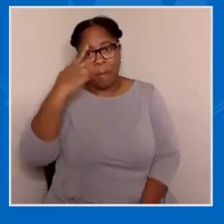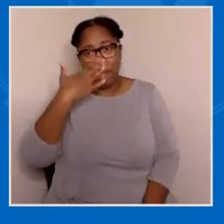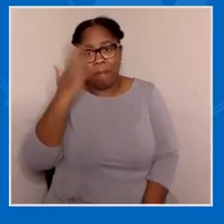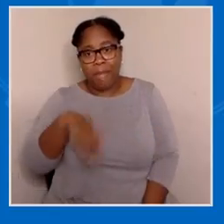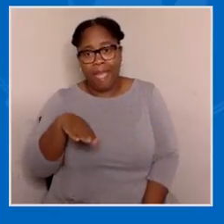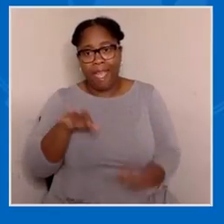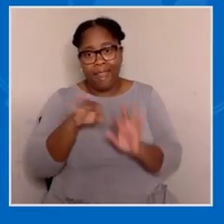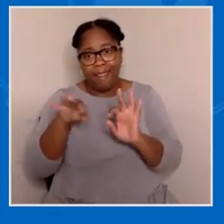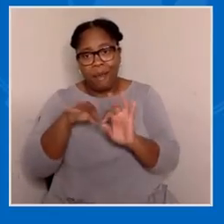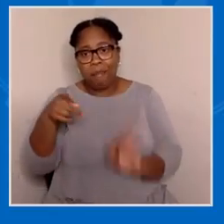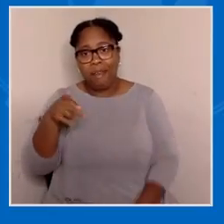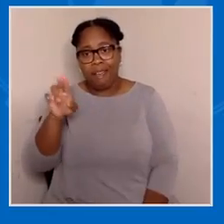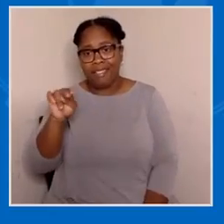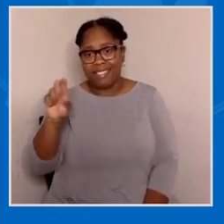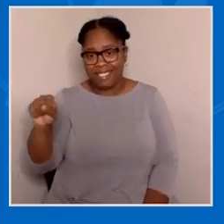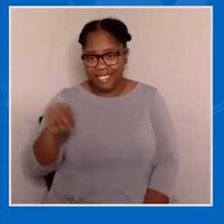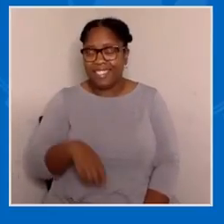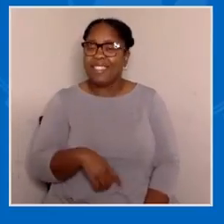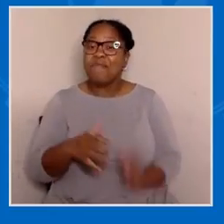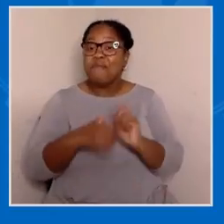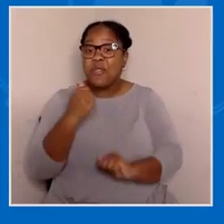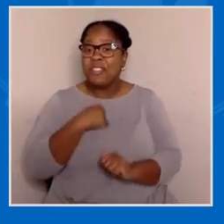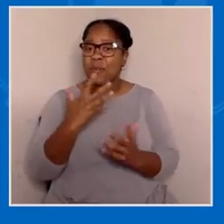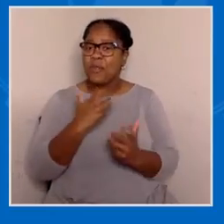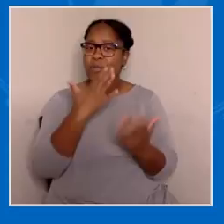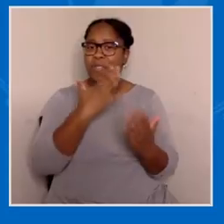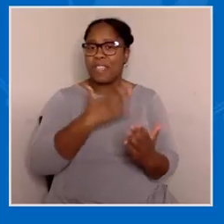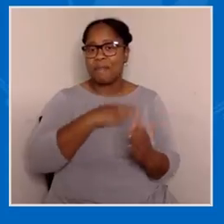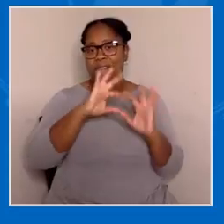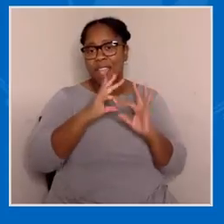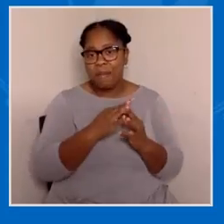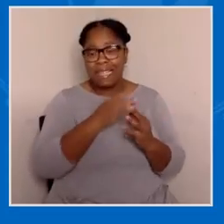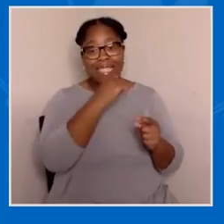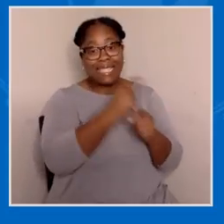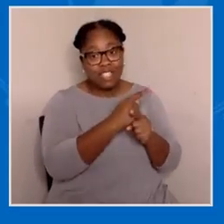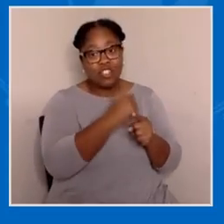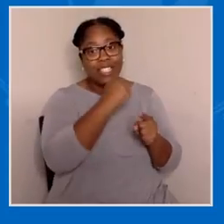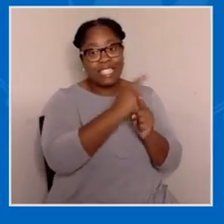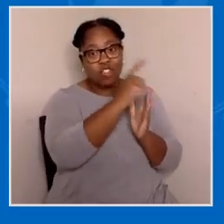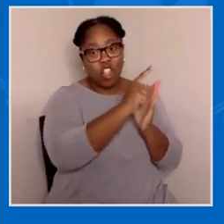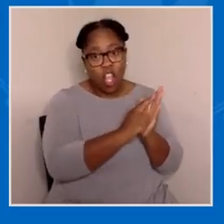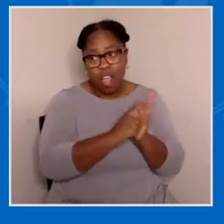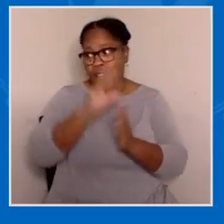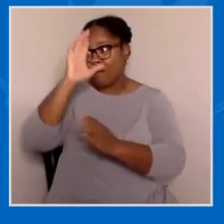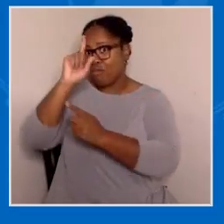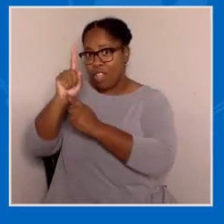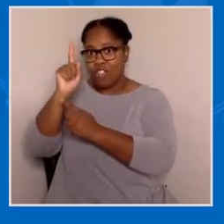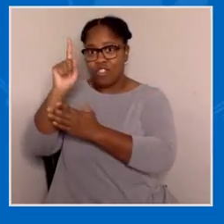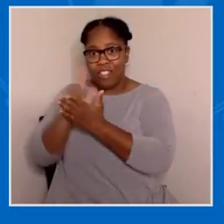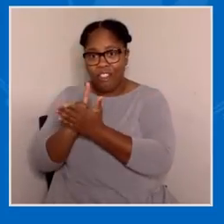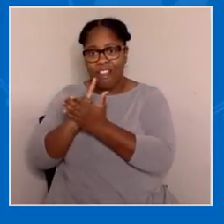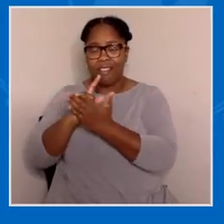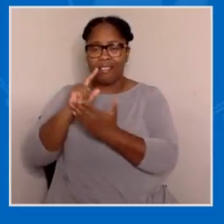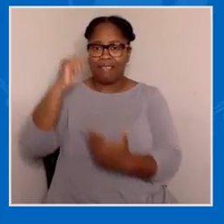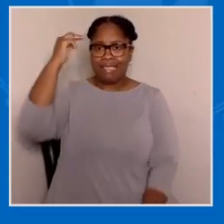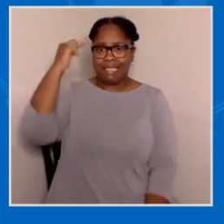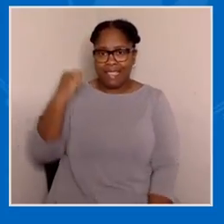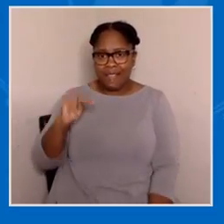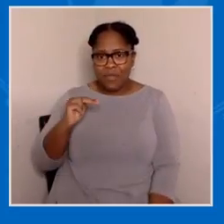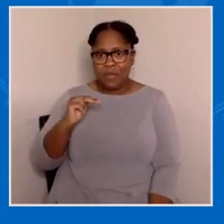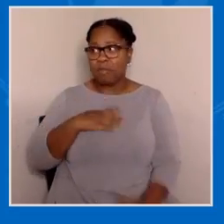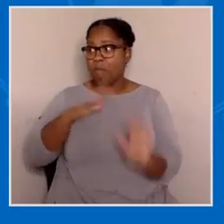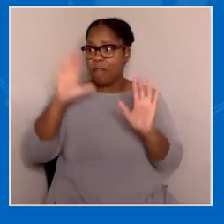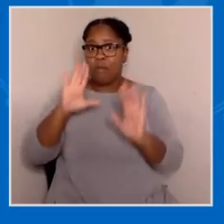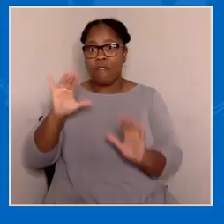thank my family, sisters and sisters-in-law, brothers-in-law, nieces and nephews, my wonderful in-laws,